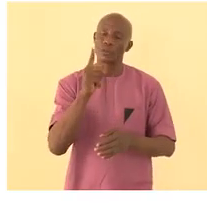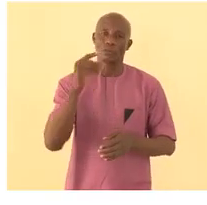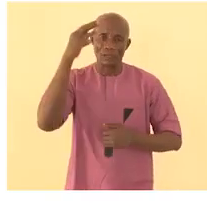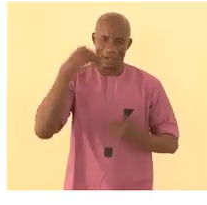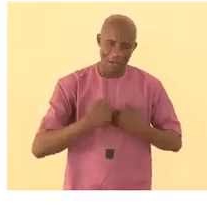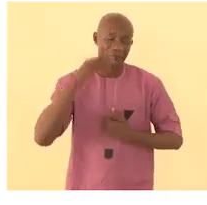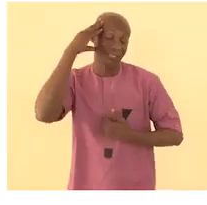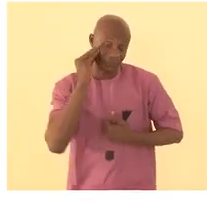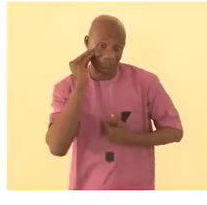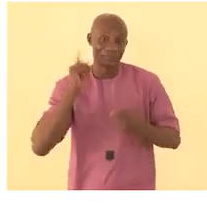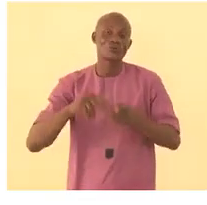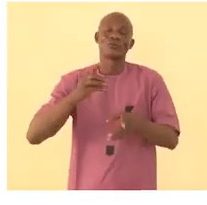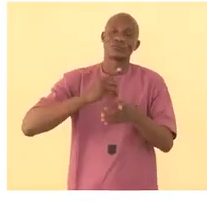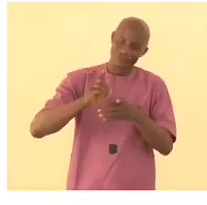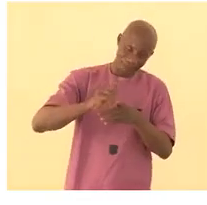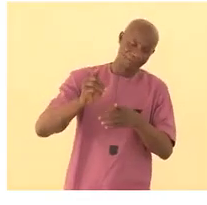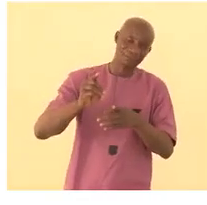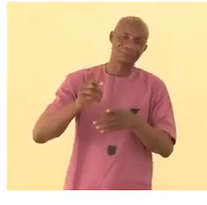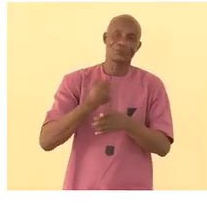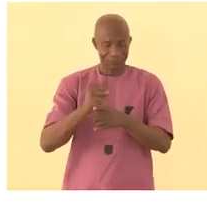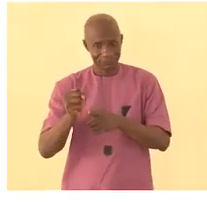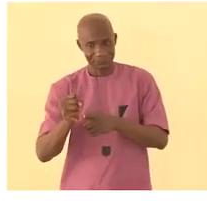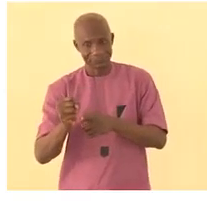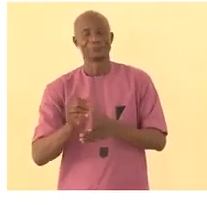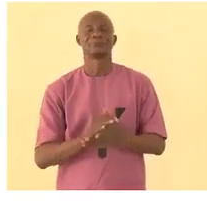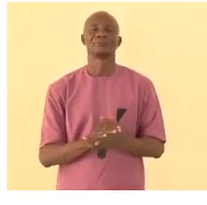experience to share. We don't tell stories from the clouds.